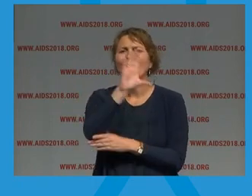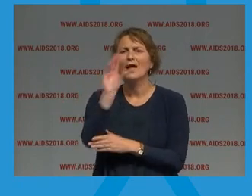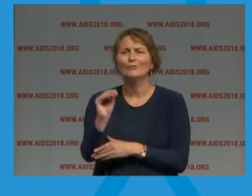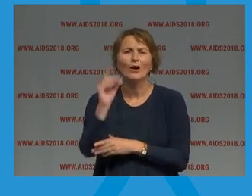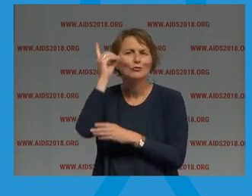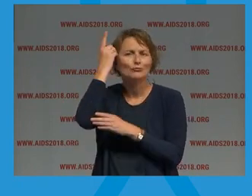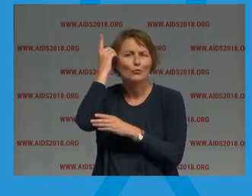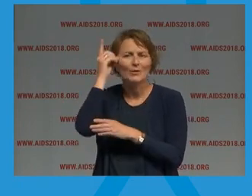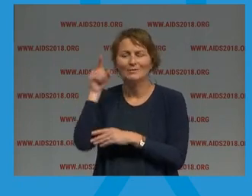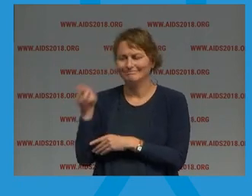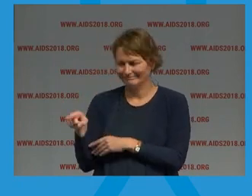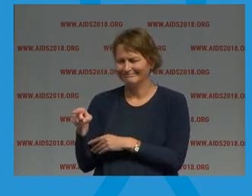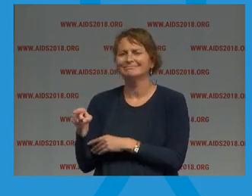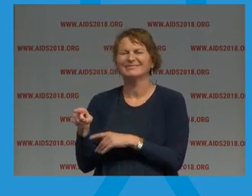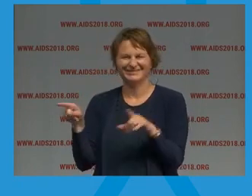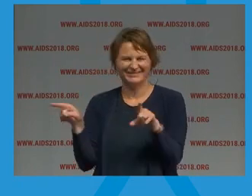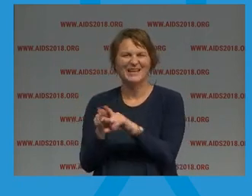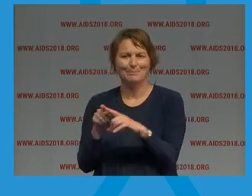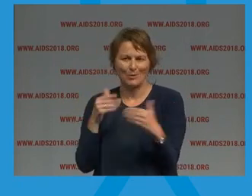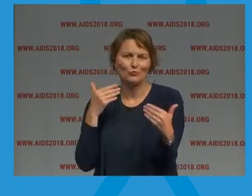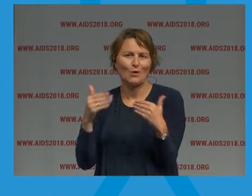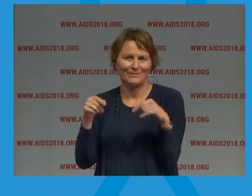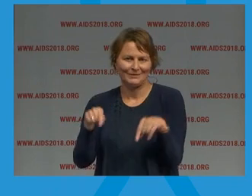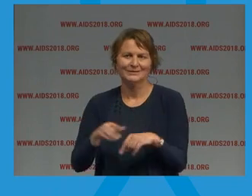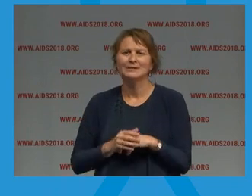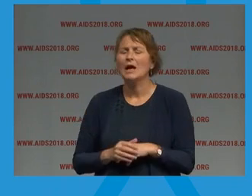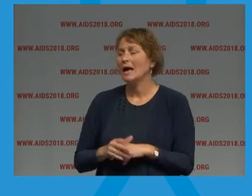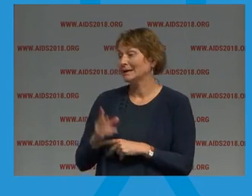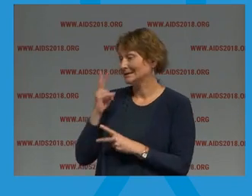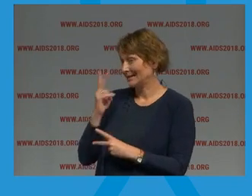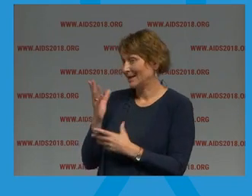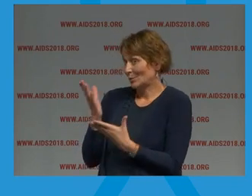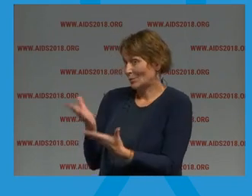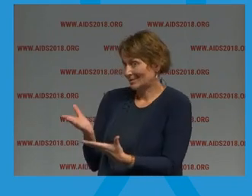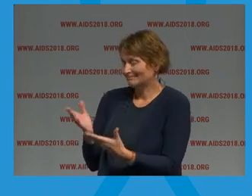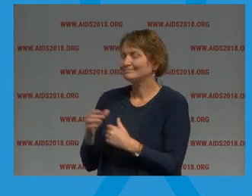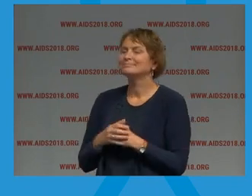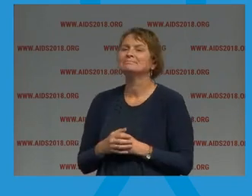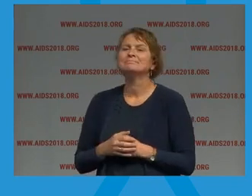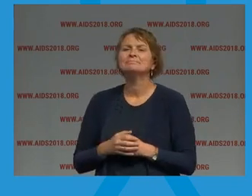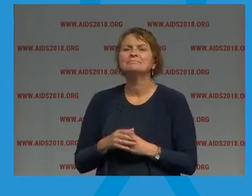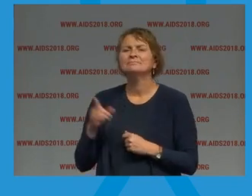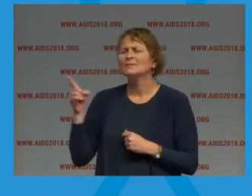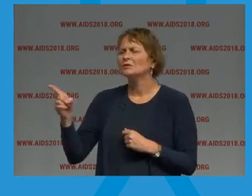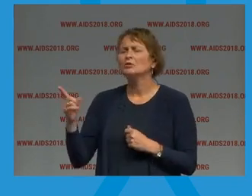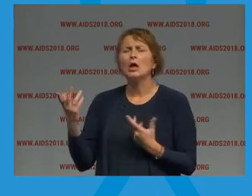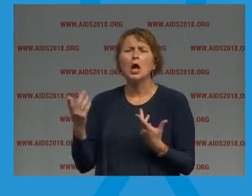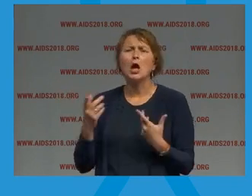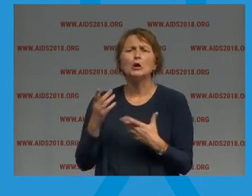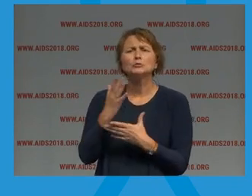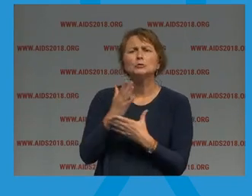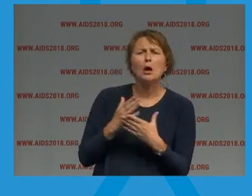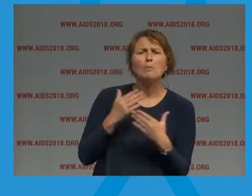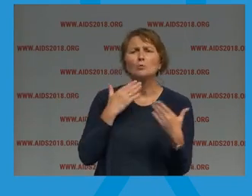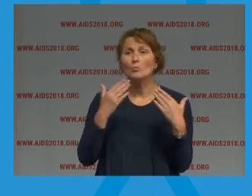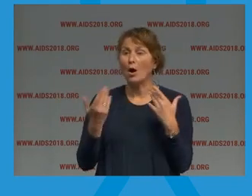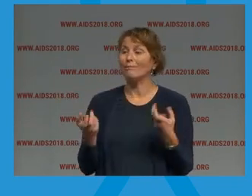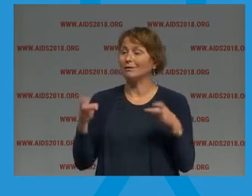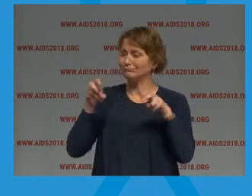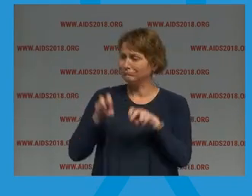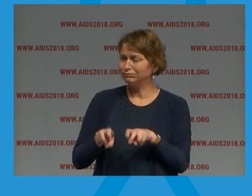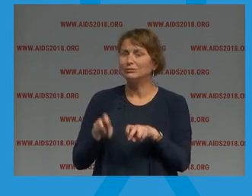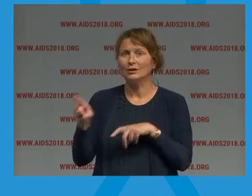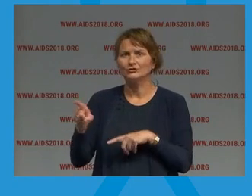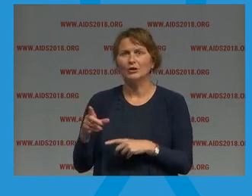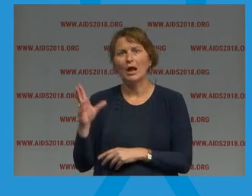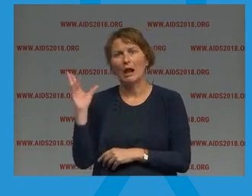conference then. And you know, I saw both sides of her because she and I sat with one another during some part of it, and you're right, Sean, she was pretty